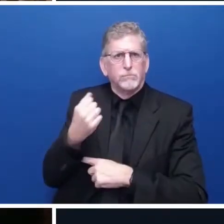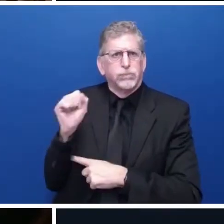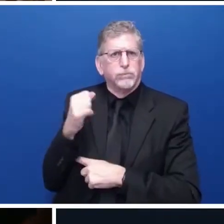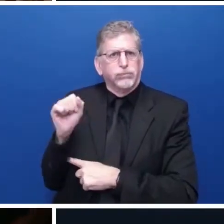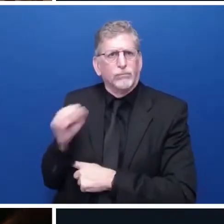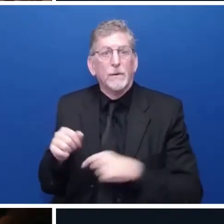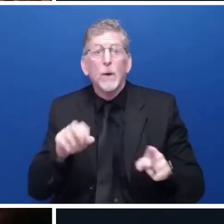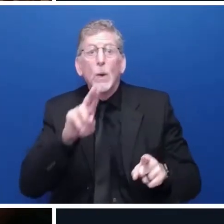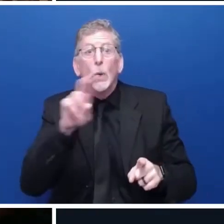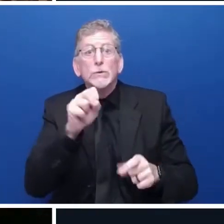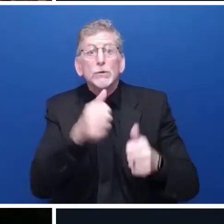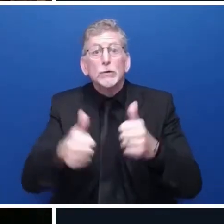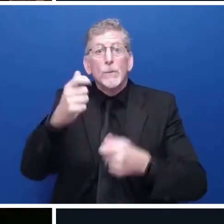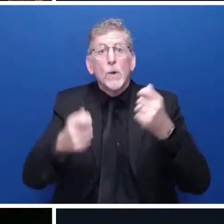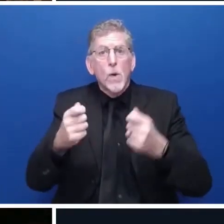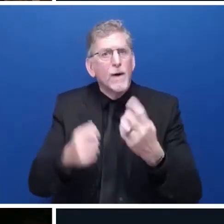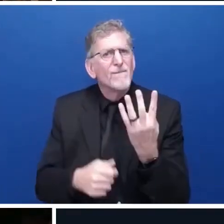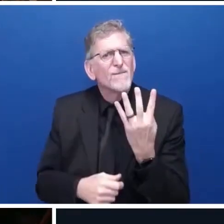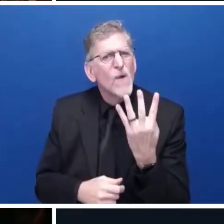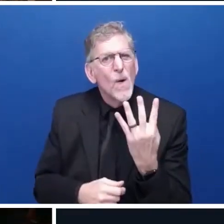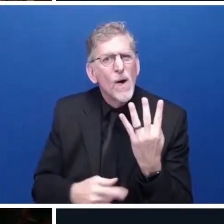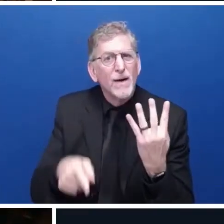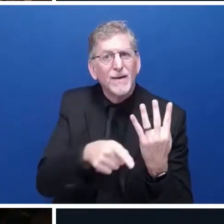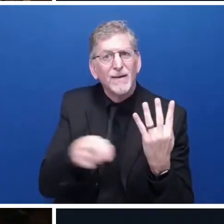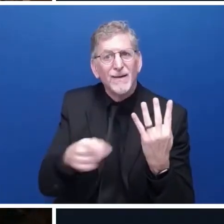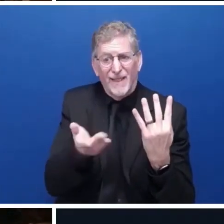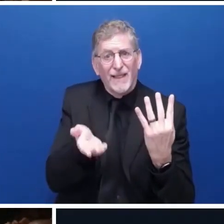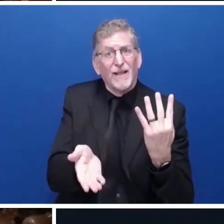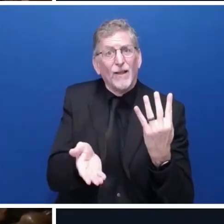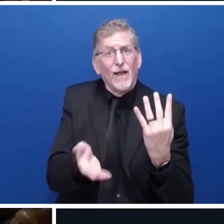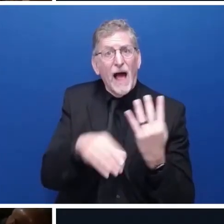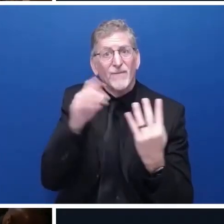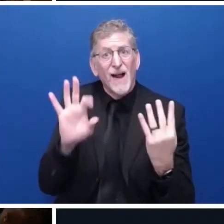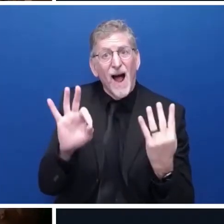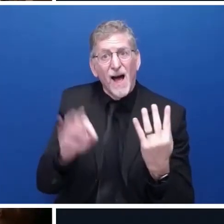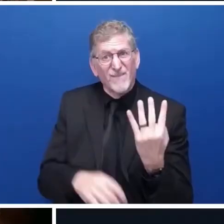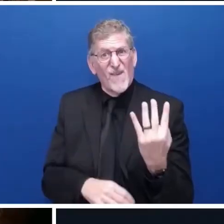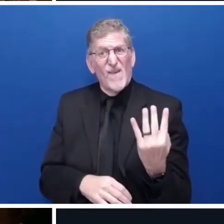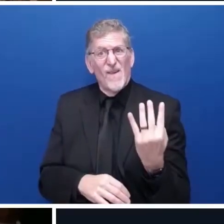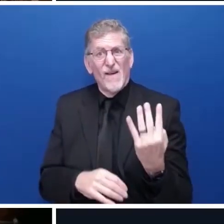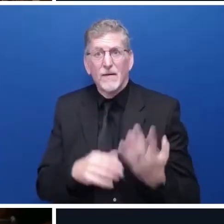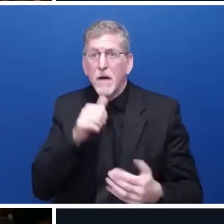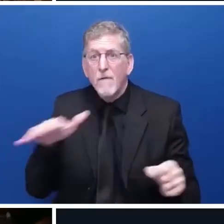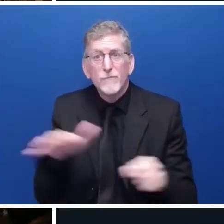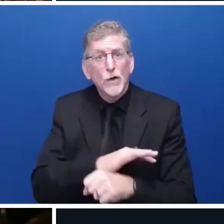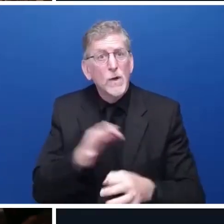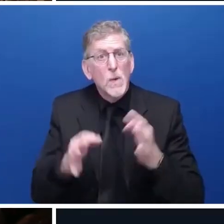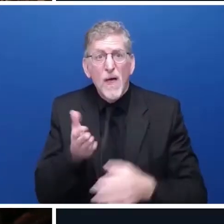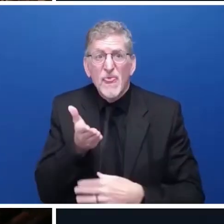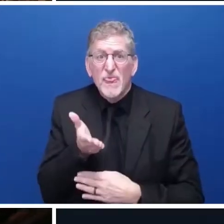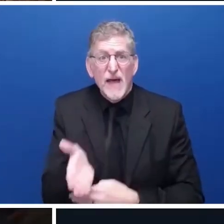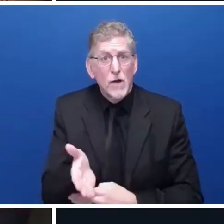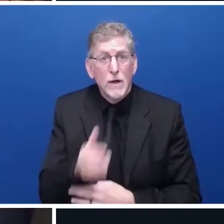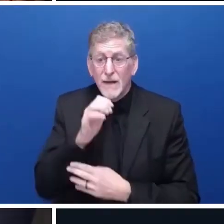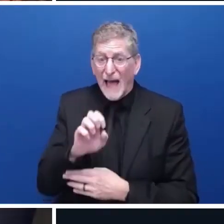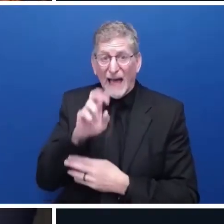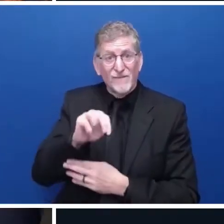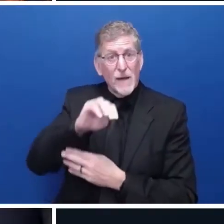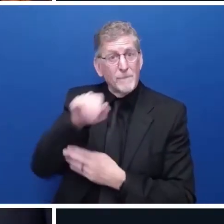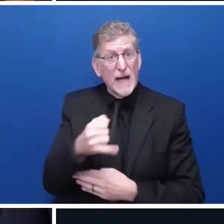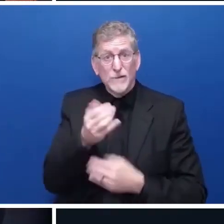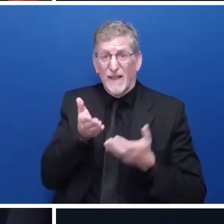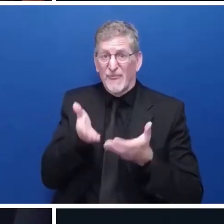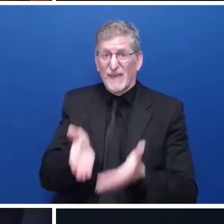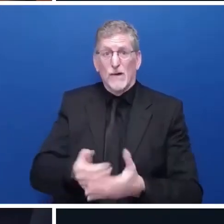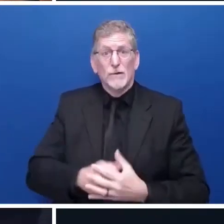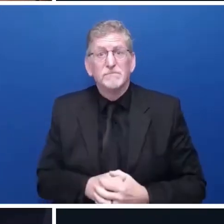First Lady's box, I can see that the entire Trump family, the Trump 5 children, are in the front row sitting next to Melania Trump. She received a big round